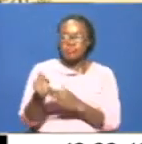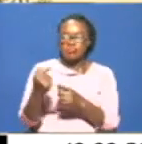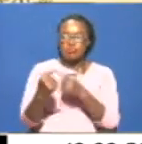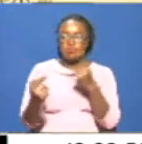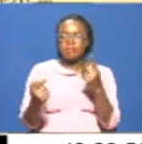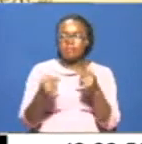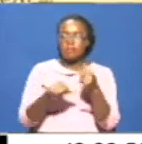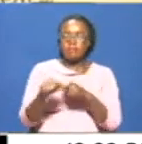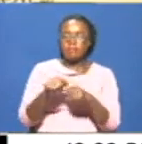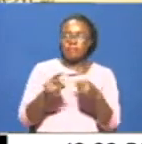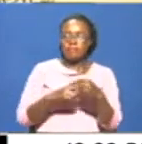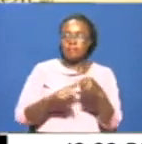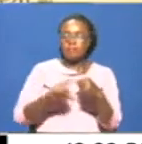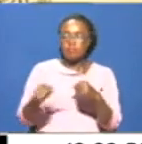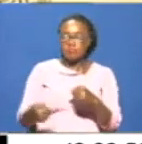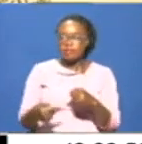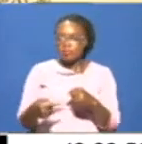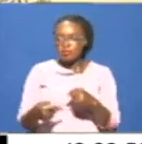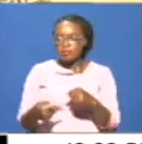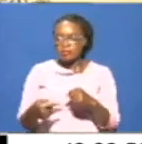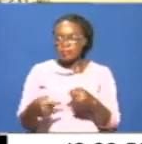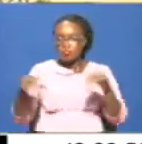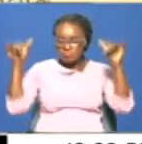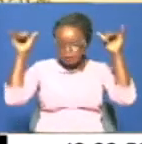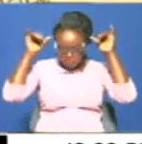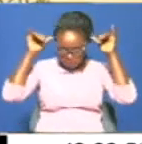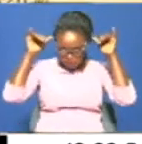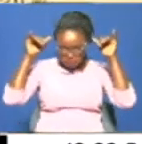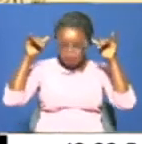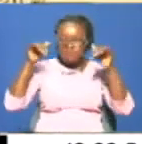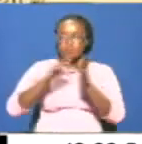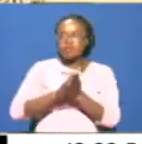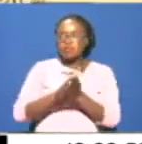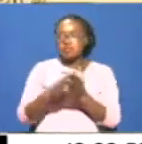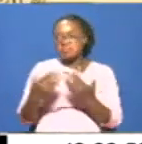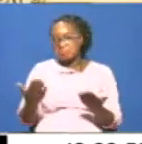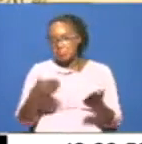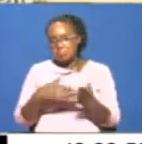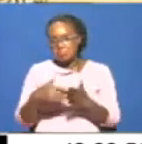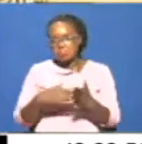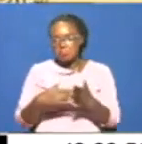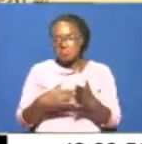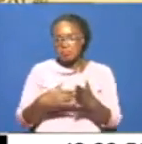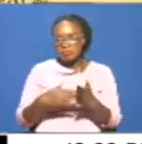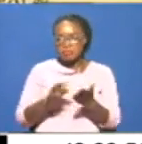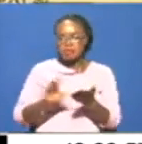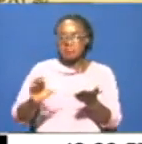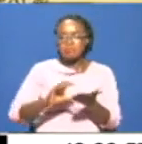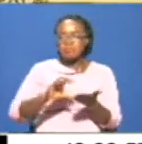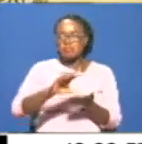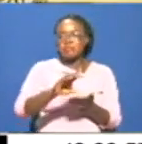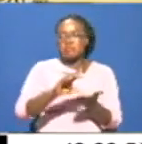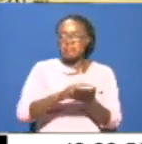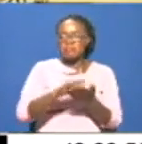about 76,000 livestock considered either weak for and then for distribution as